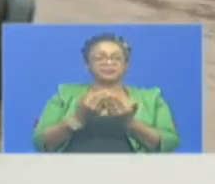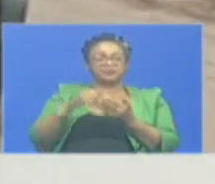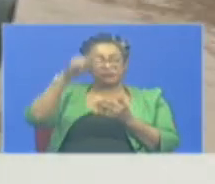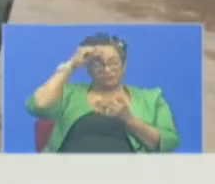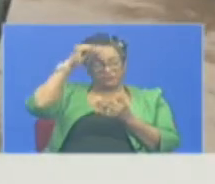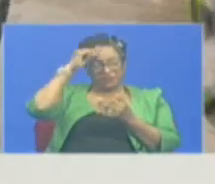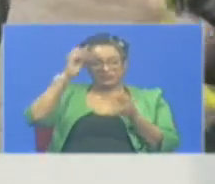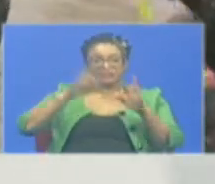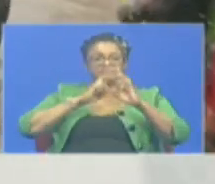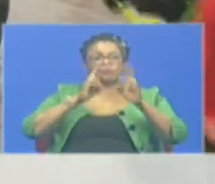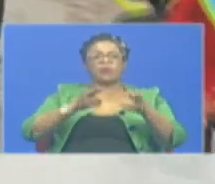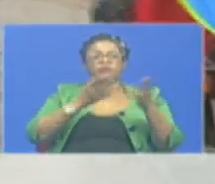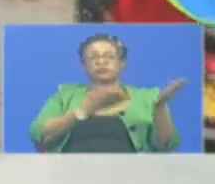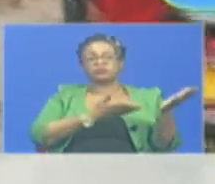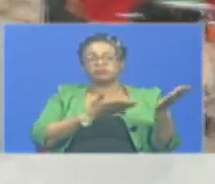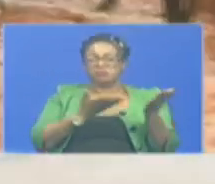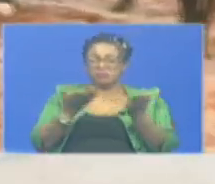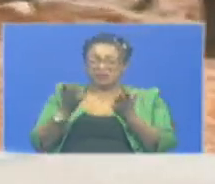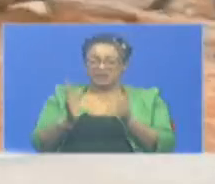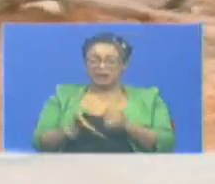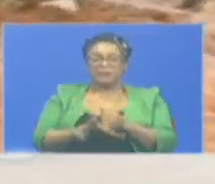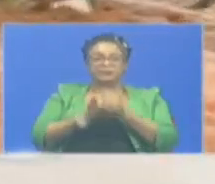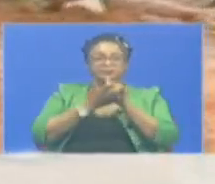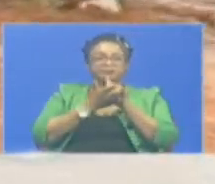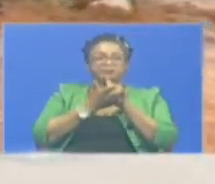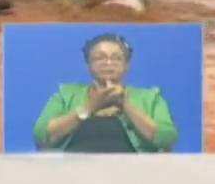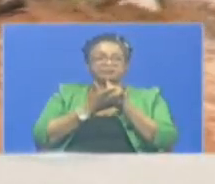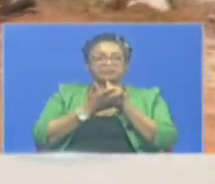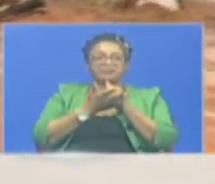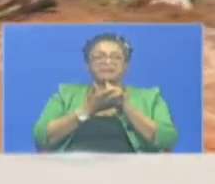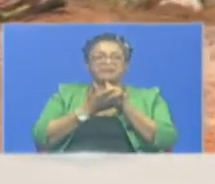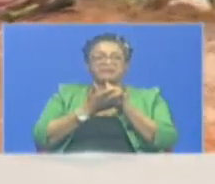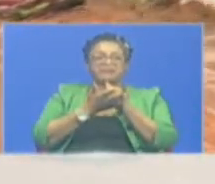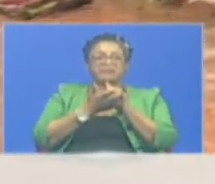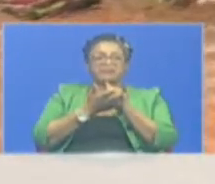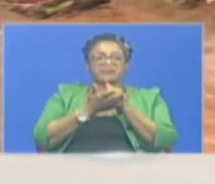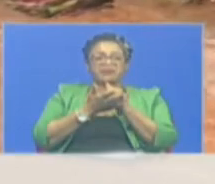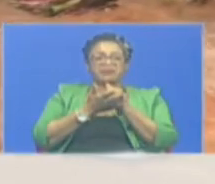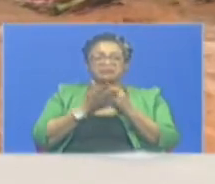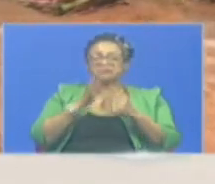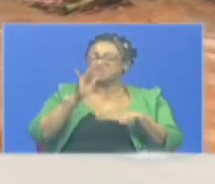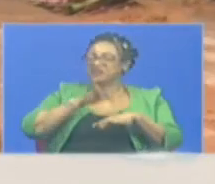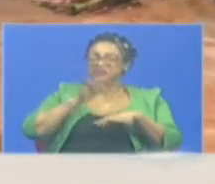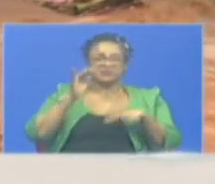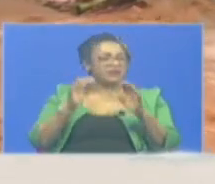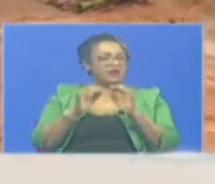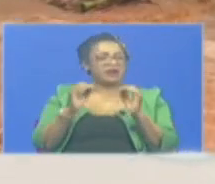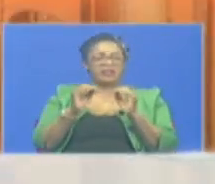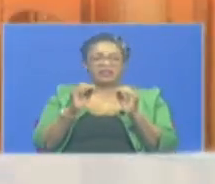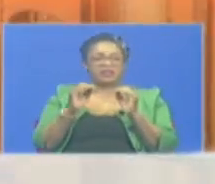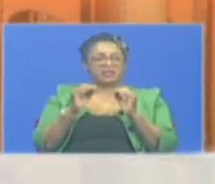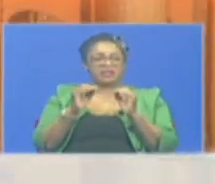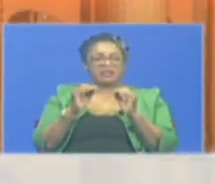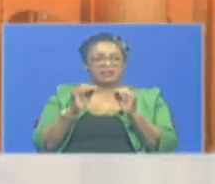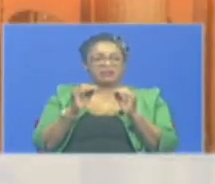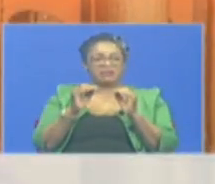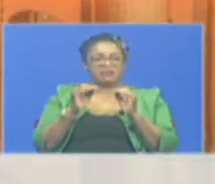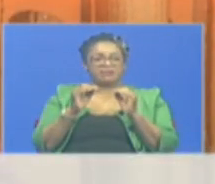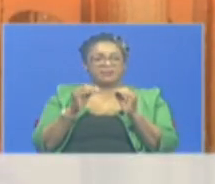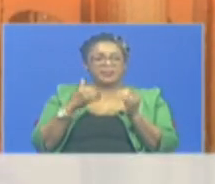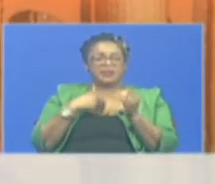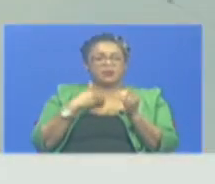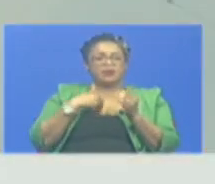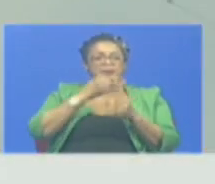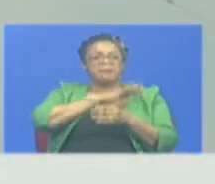elevate human suffering has been feeble, scripted, and ineffective. Our mandate is basically the provision